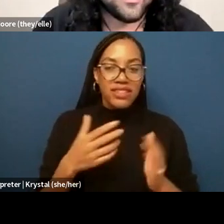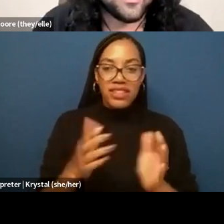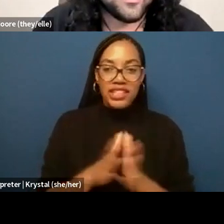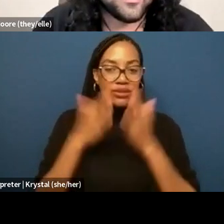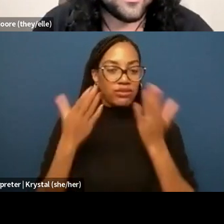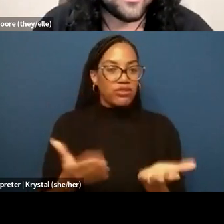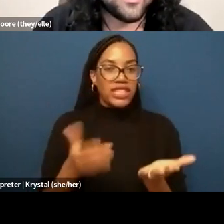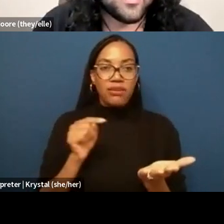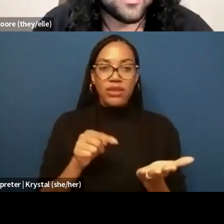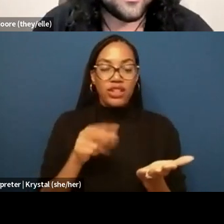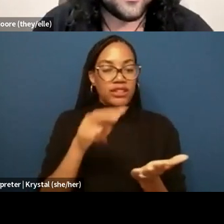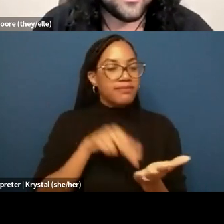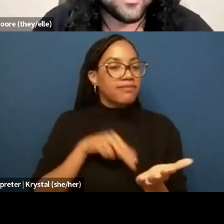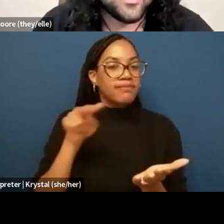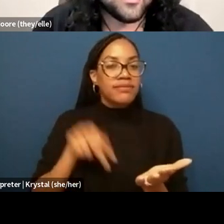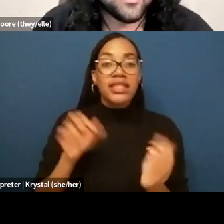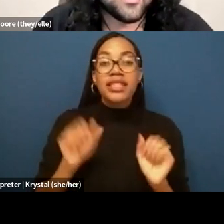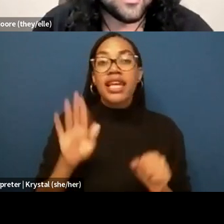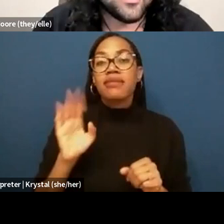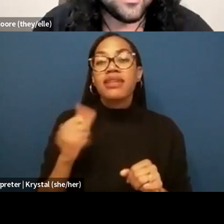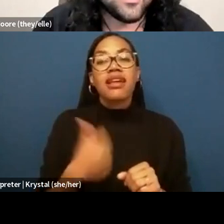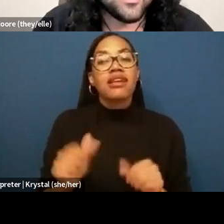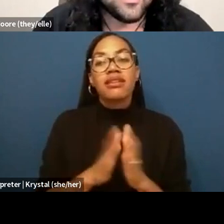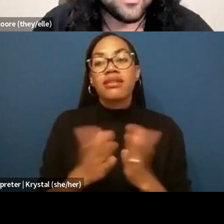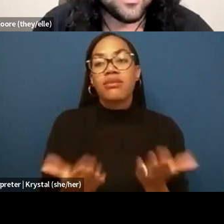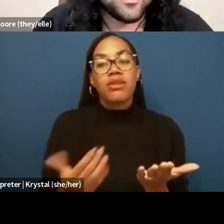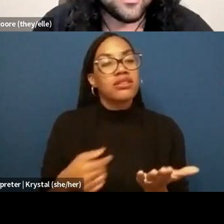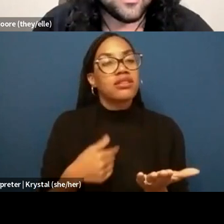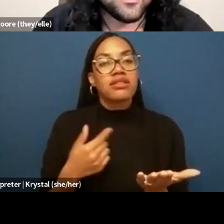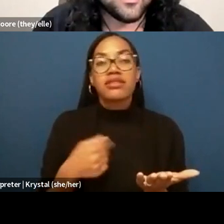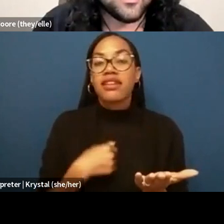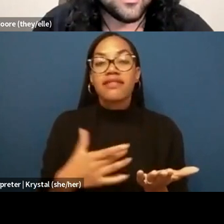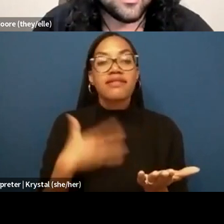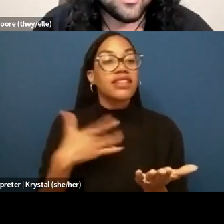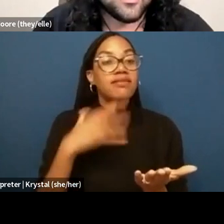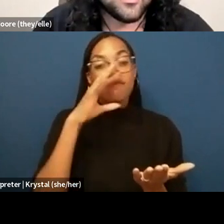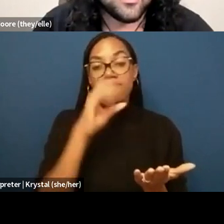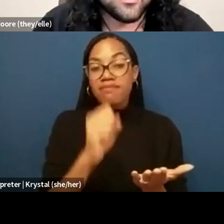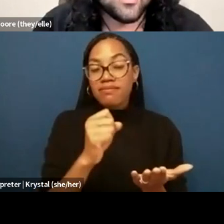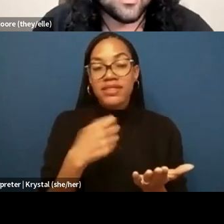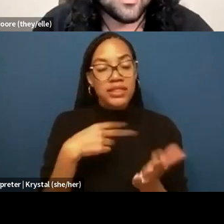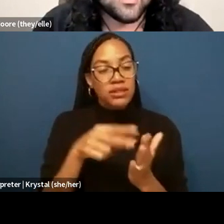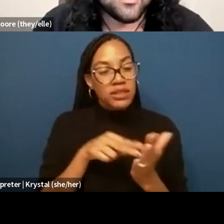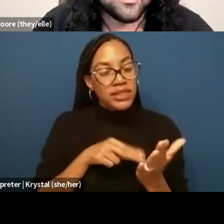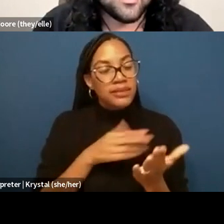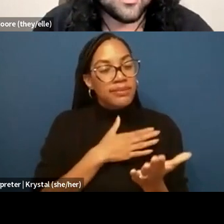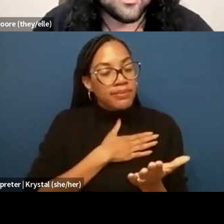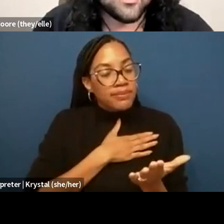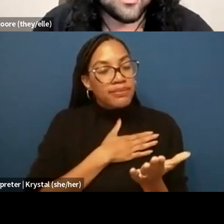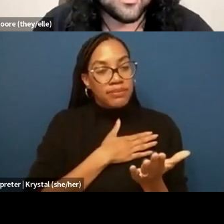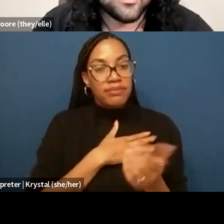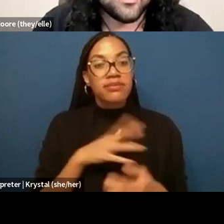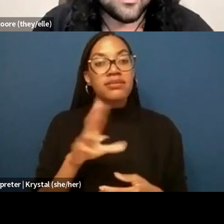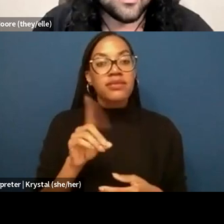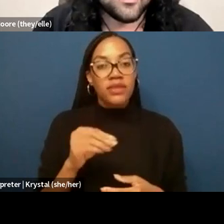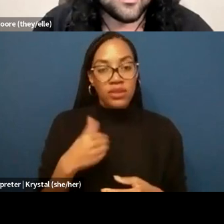just feeling, and it can be any book that I'm just really engaging and really see what is speaking to me. I do have a